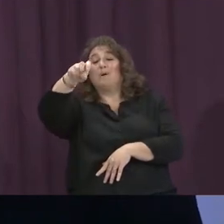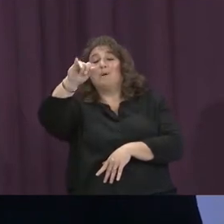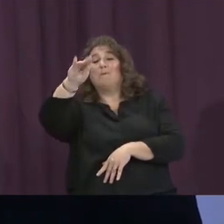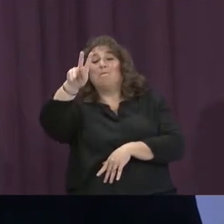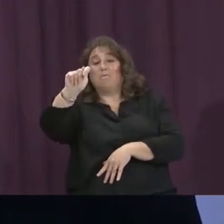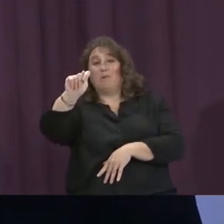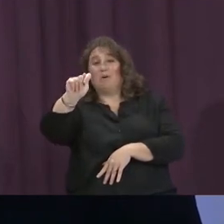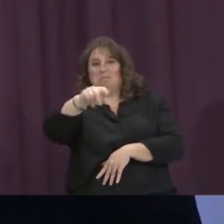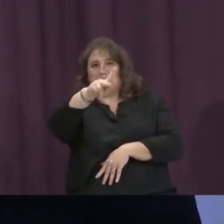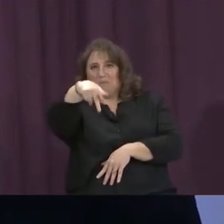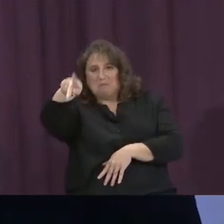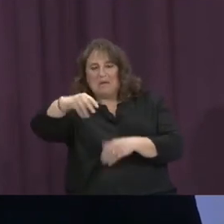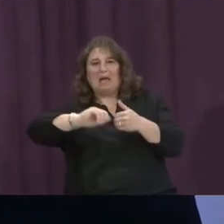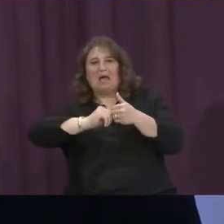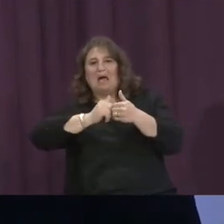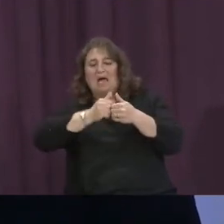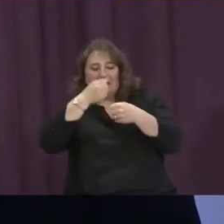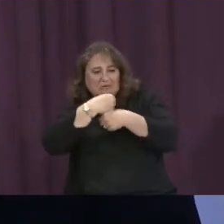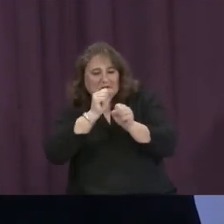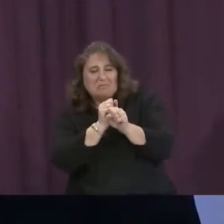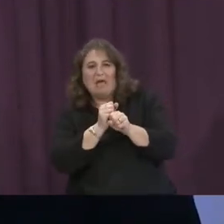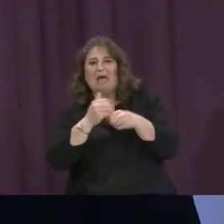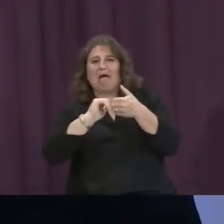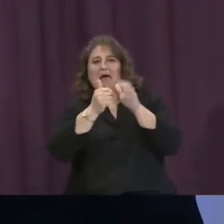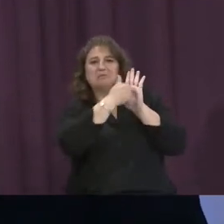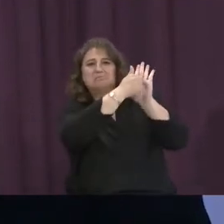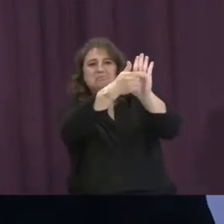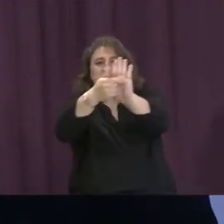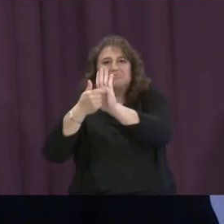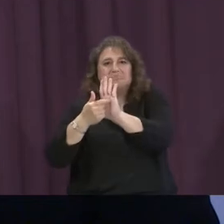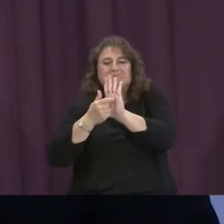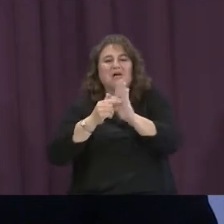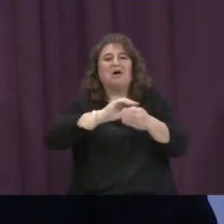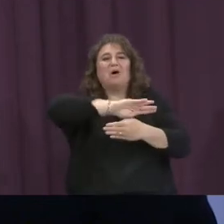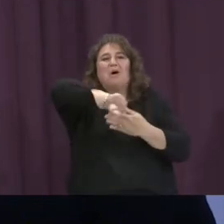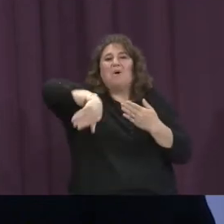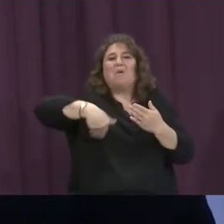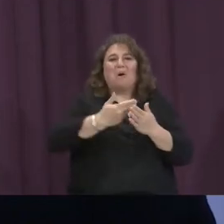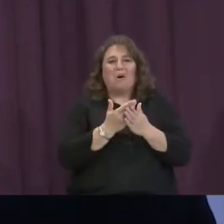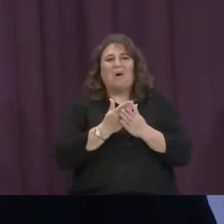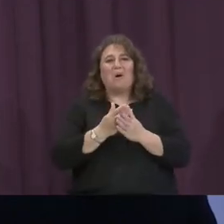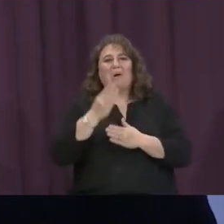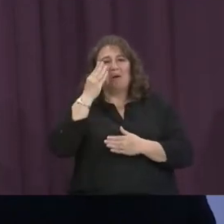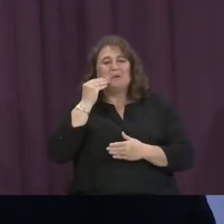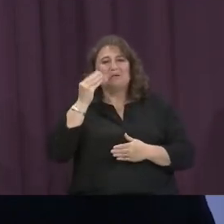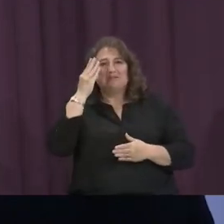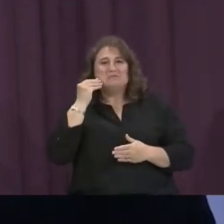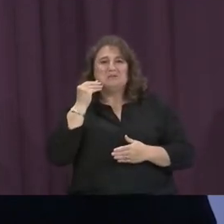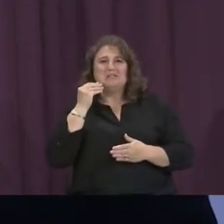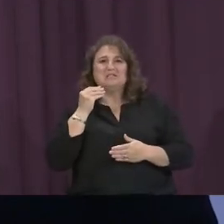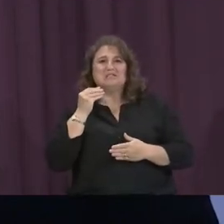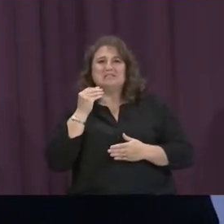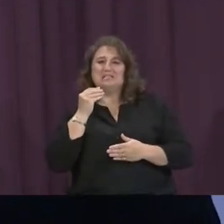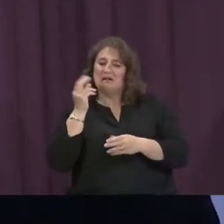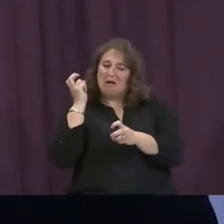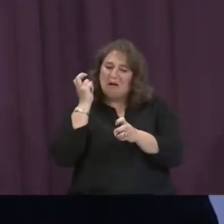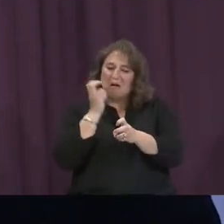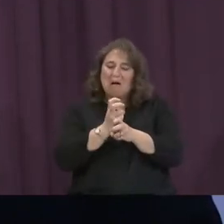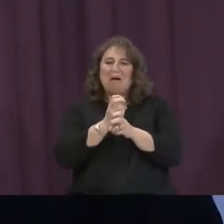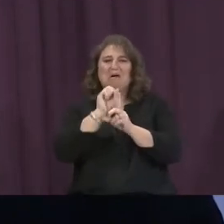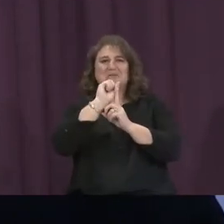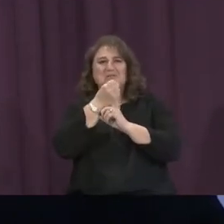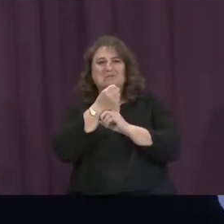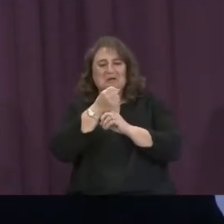being open to that. And I know we're all going through like, say, just it's, it's a hurdle that we're, that we're, that we're, um,